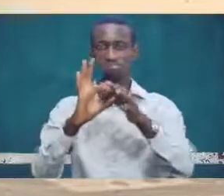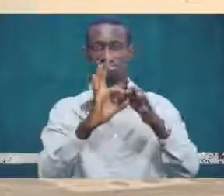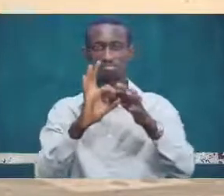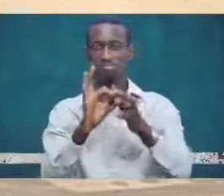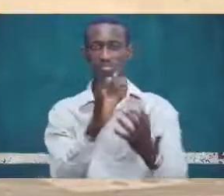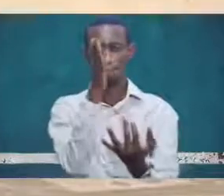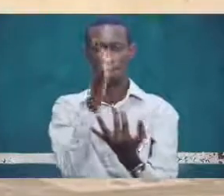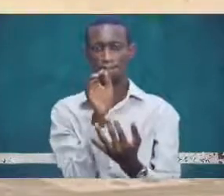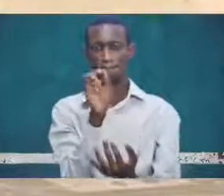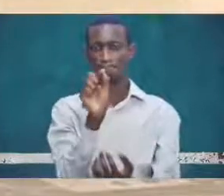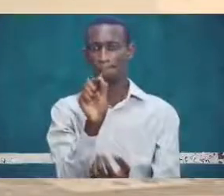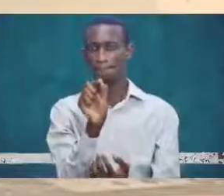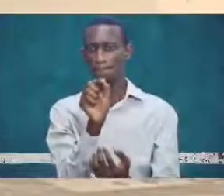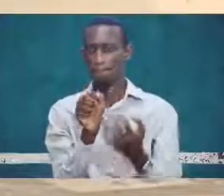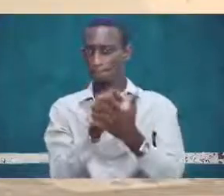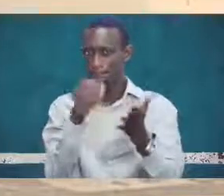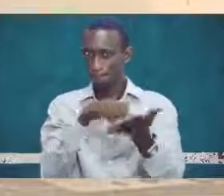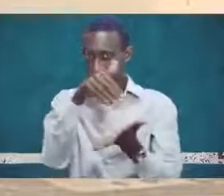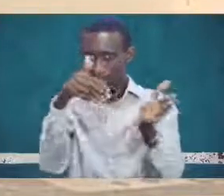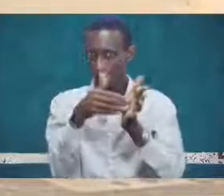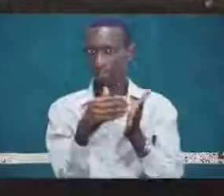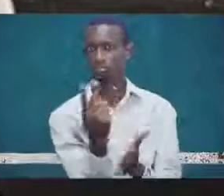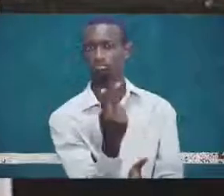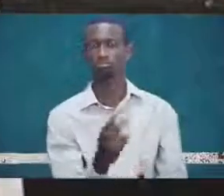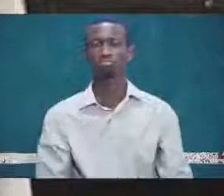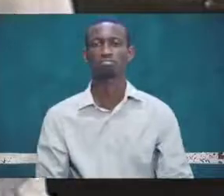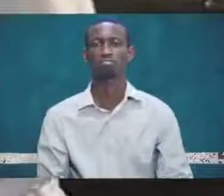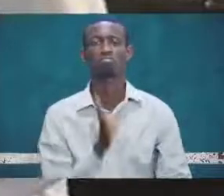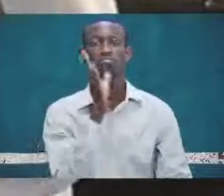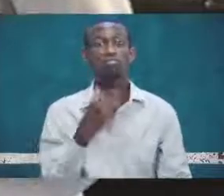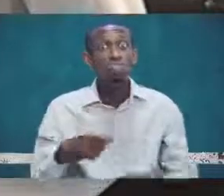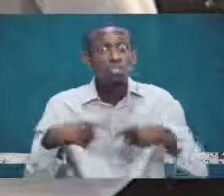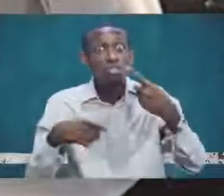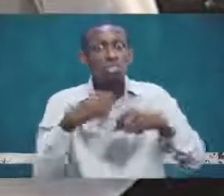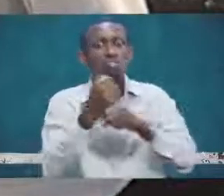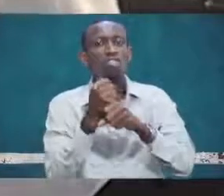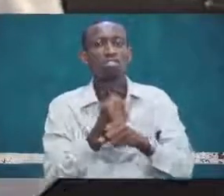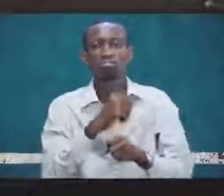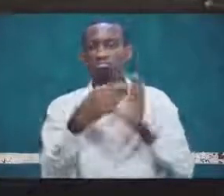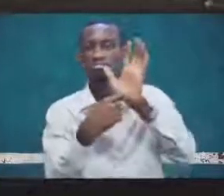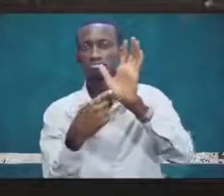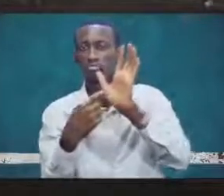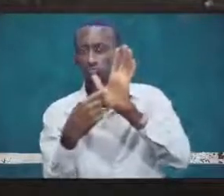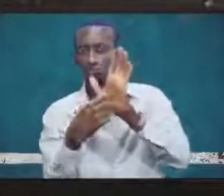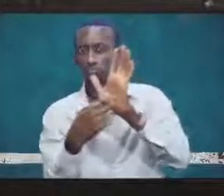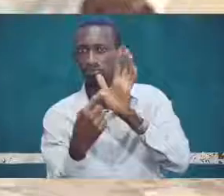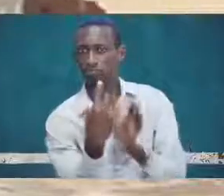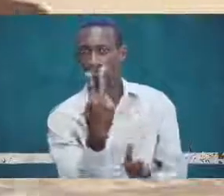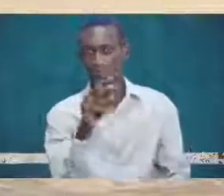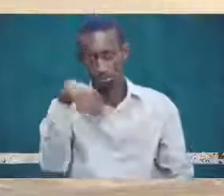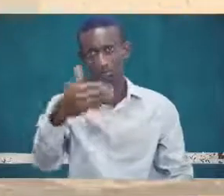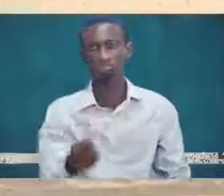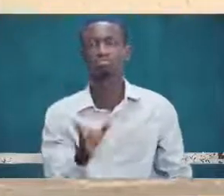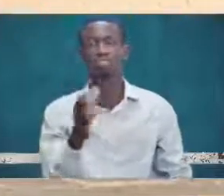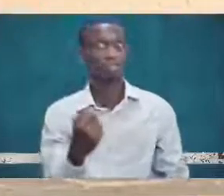this? Now, from there, we are going to do the next example so that you can understand better. I have for